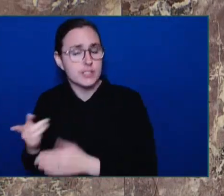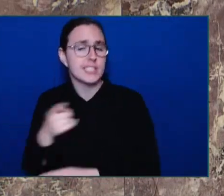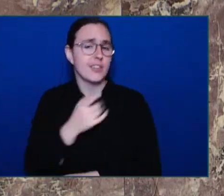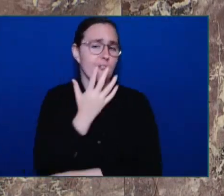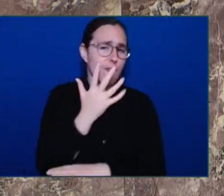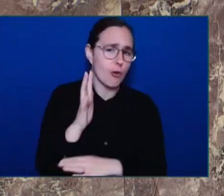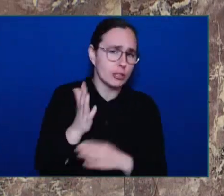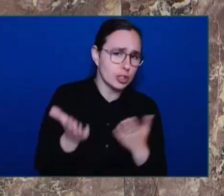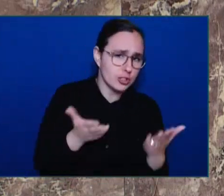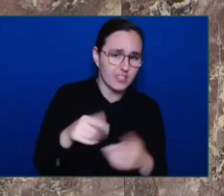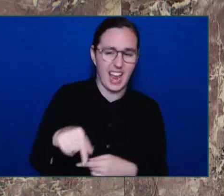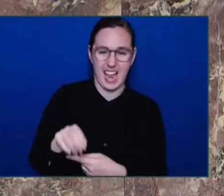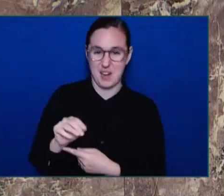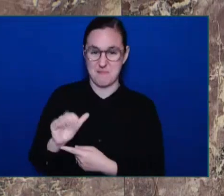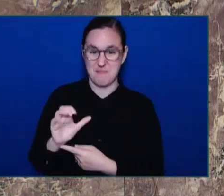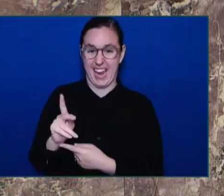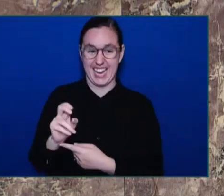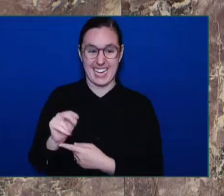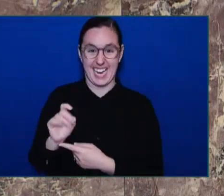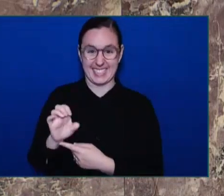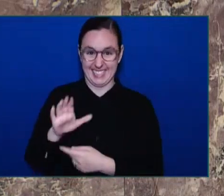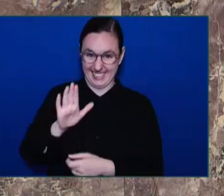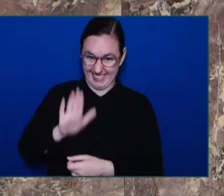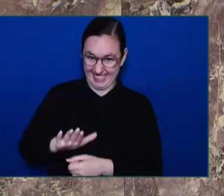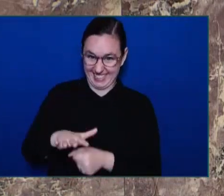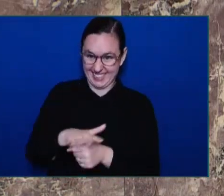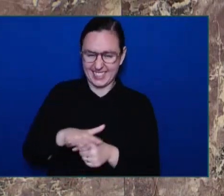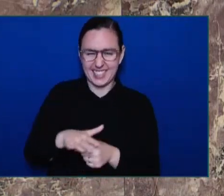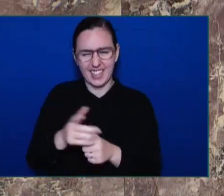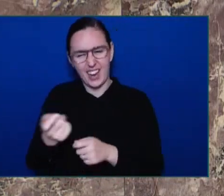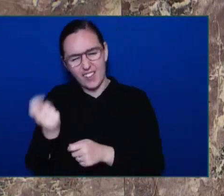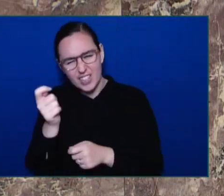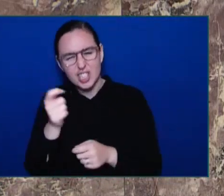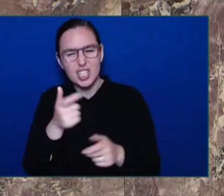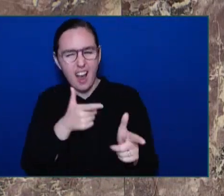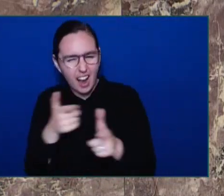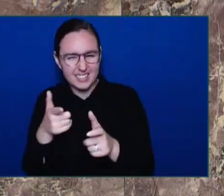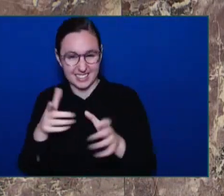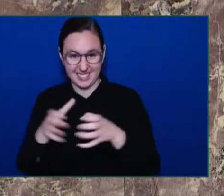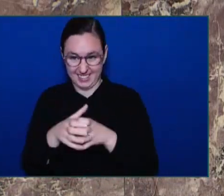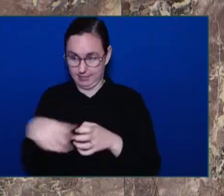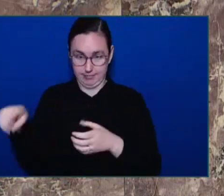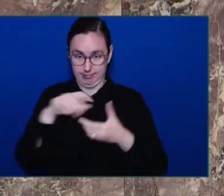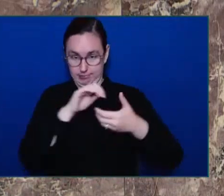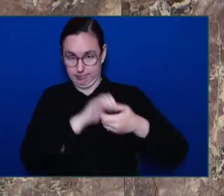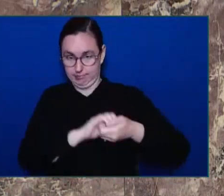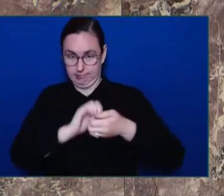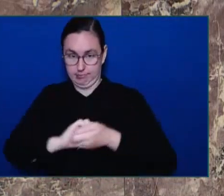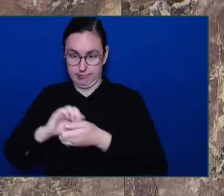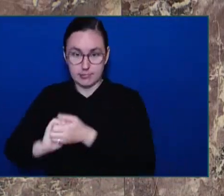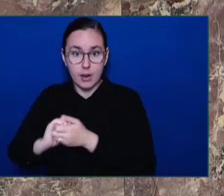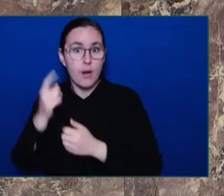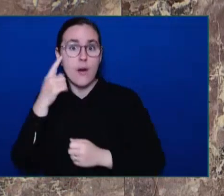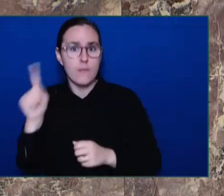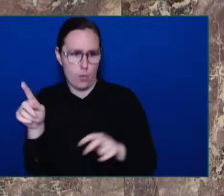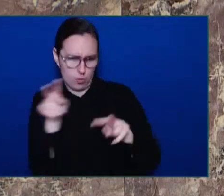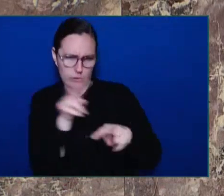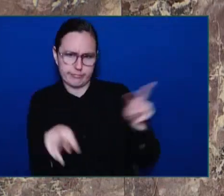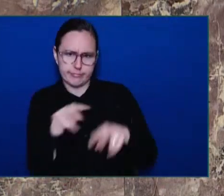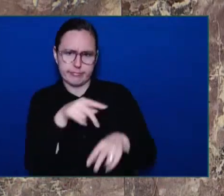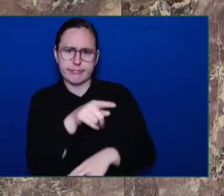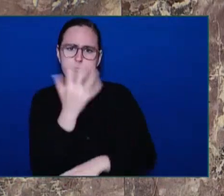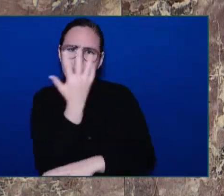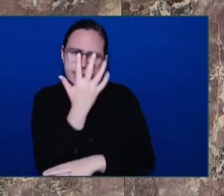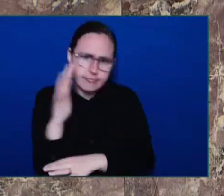local businesses and individuals, the District of Mackenzie Community Forest, and scores of volunteers, many of them from